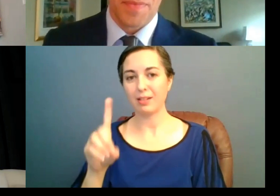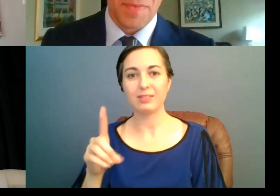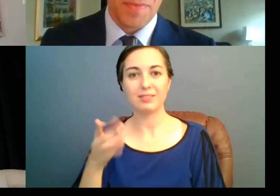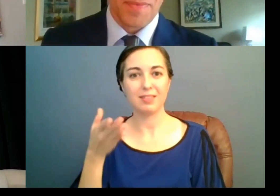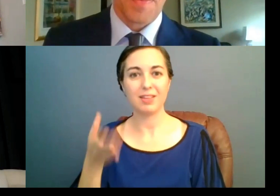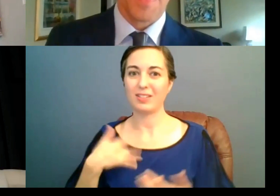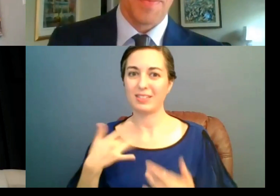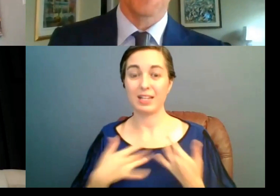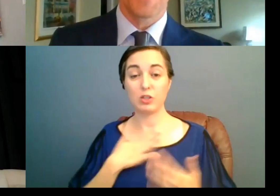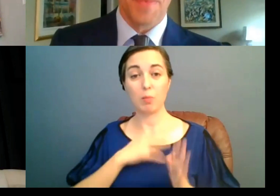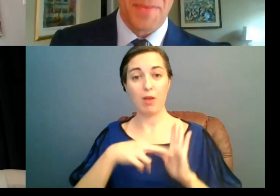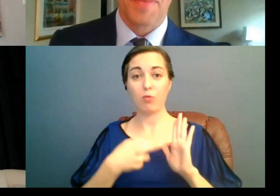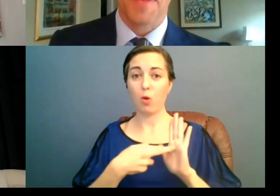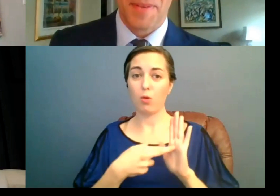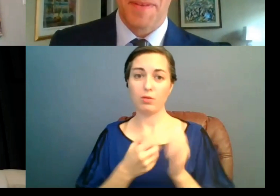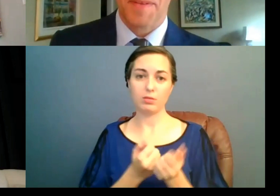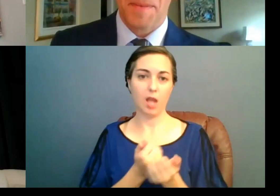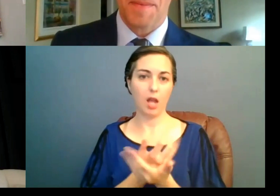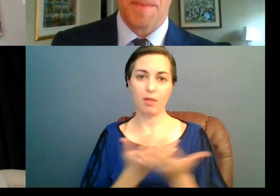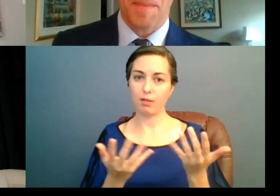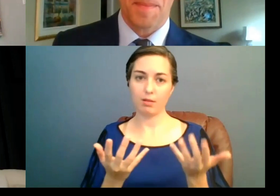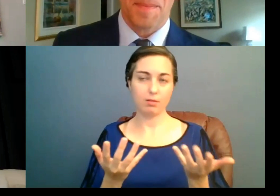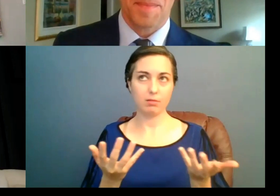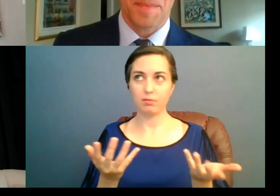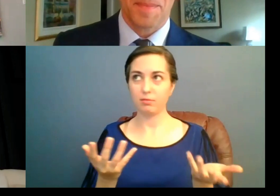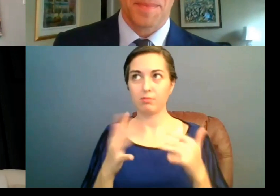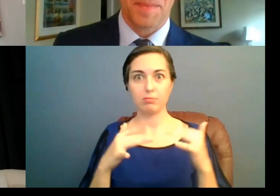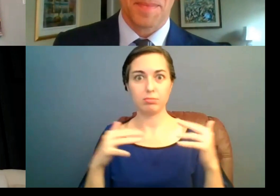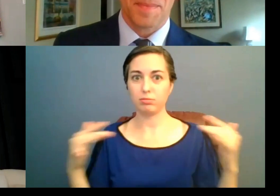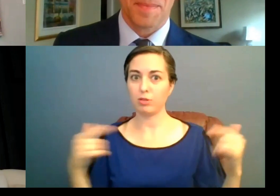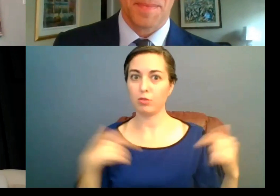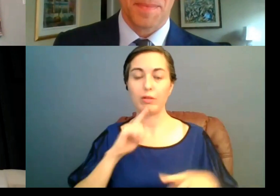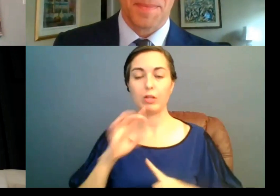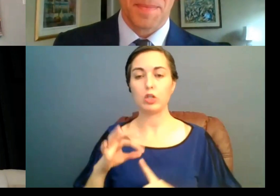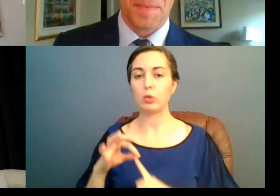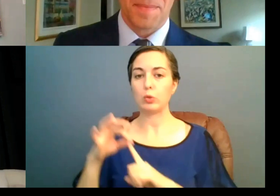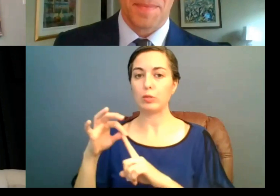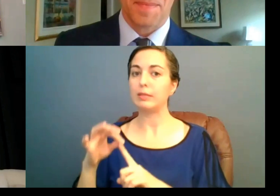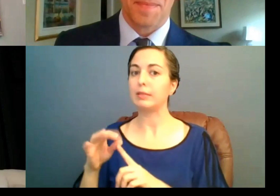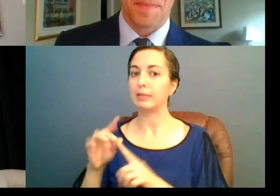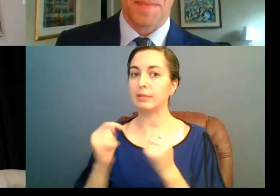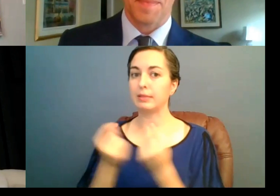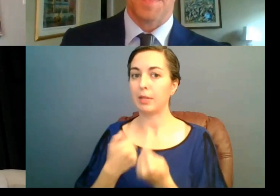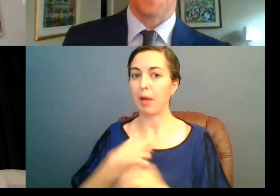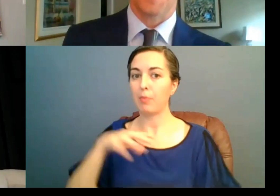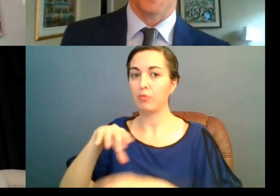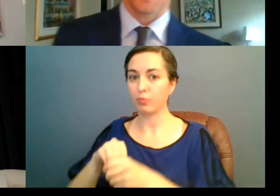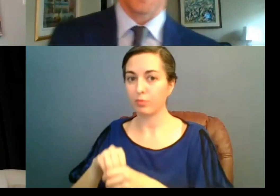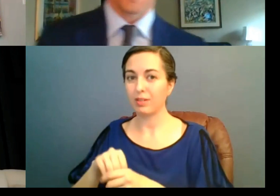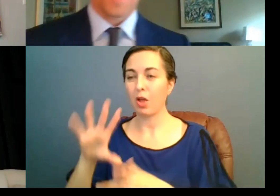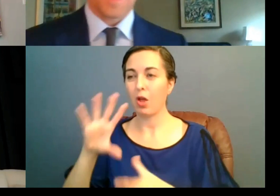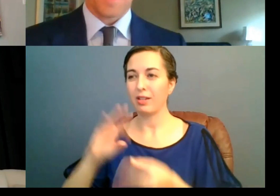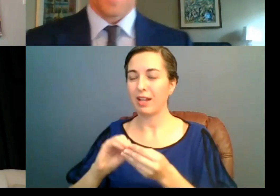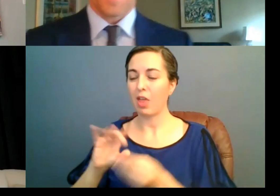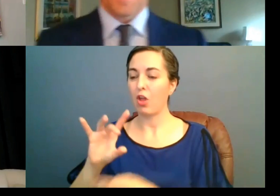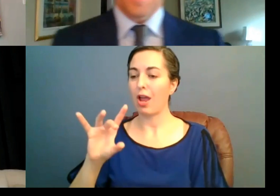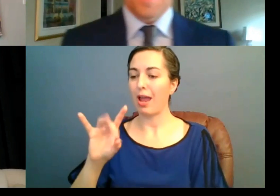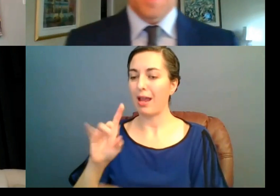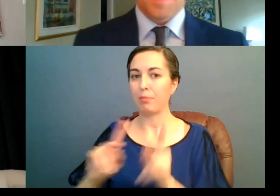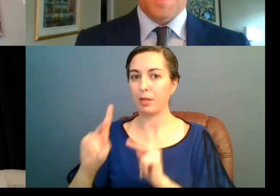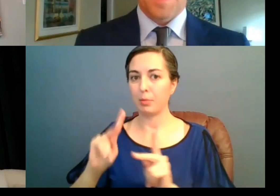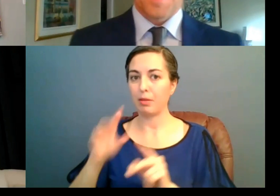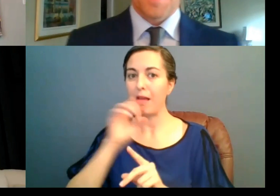really anything and everything. It's a very unique team that I'm on. We're about 8 people, ages 25, which I'm on the younger